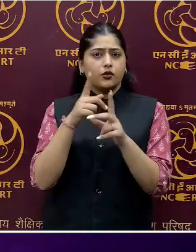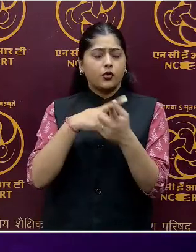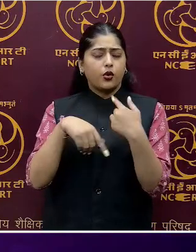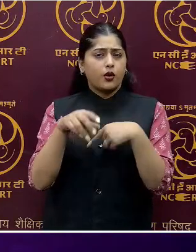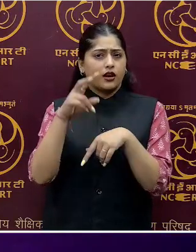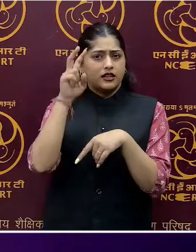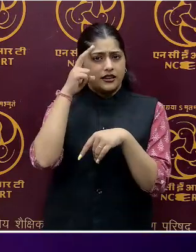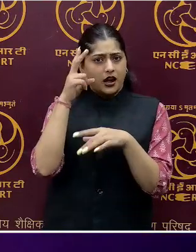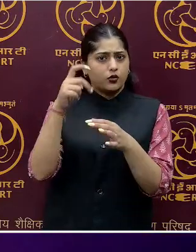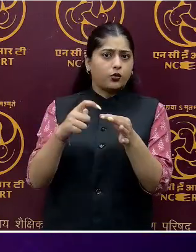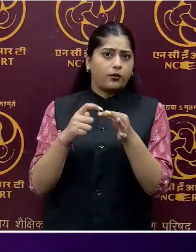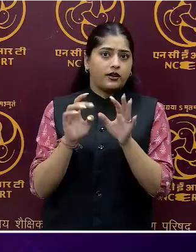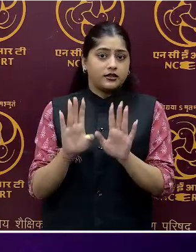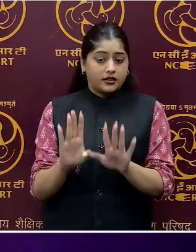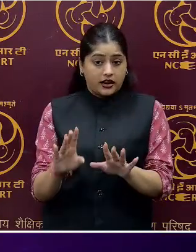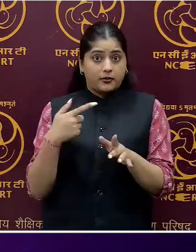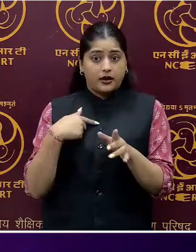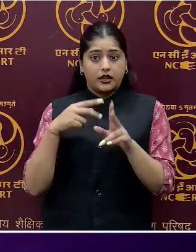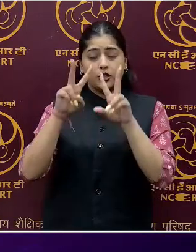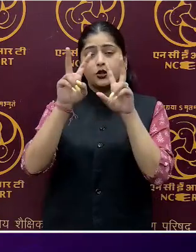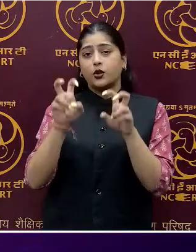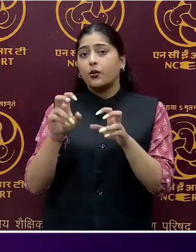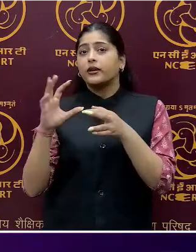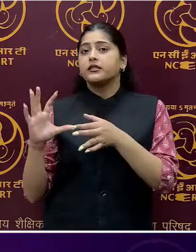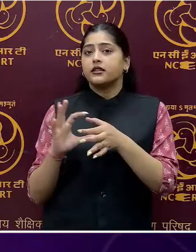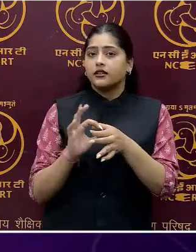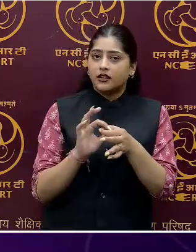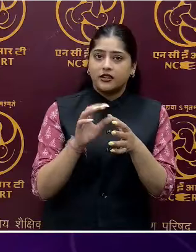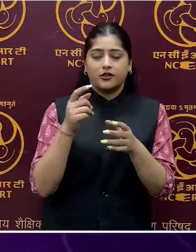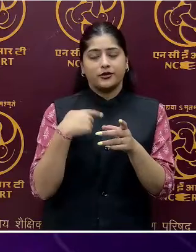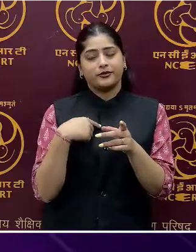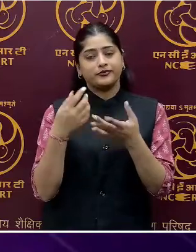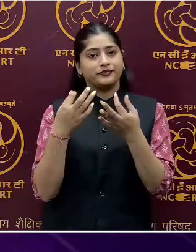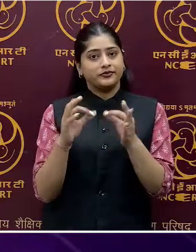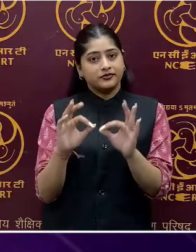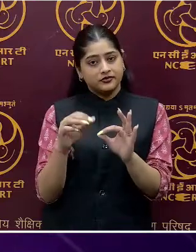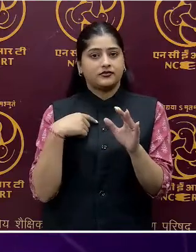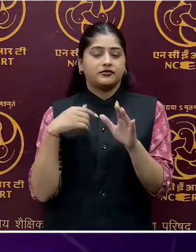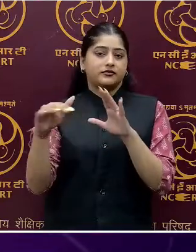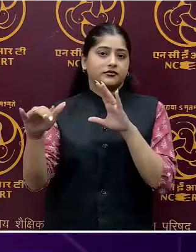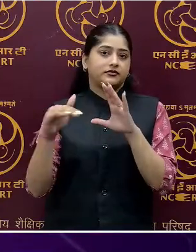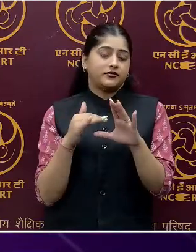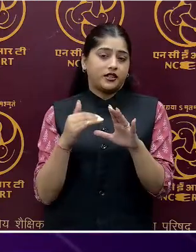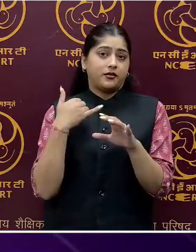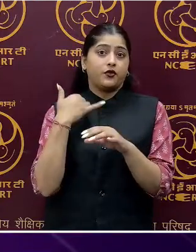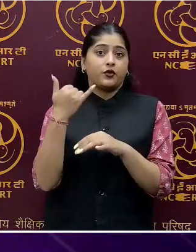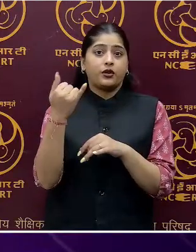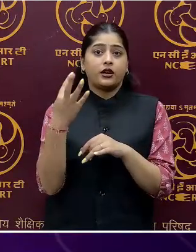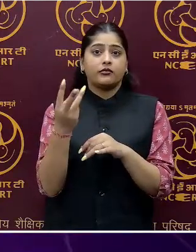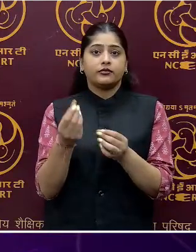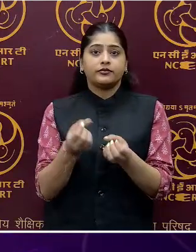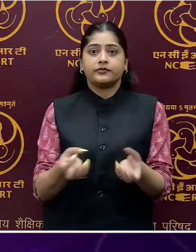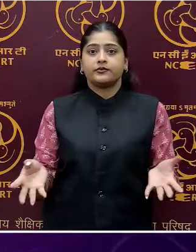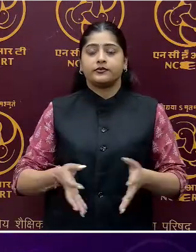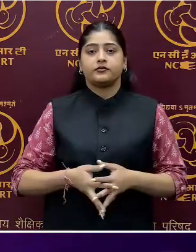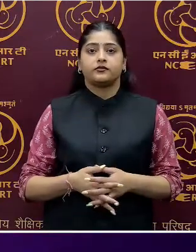questions, any doubts related to today's session, please feel free to get in touch with us. Our phone number is